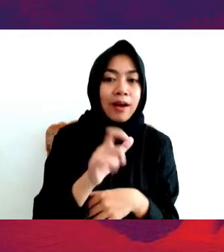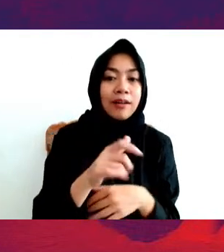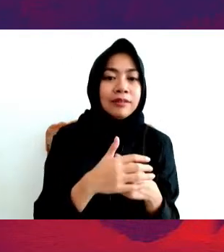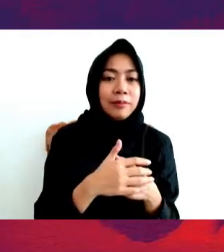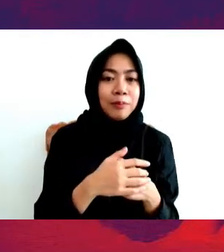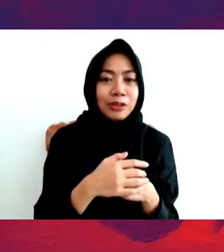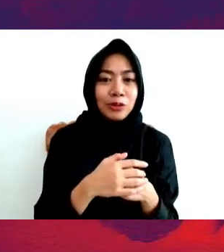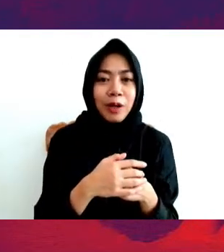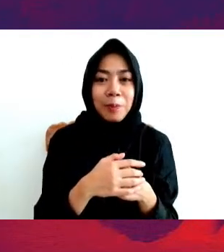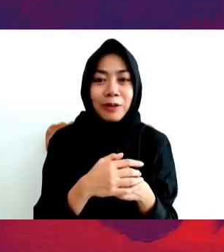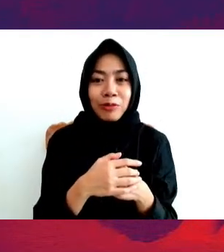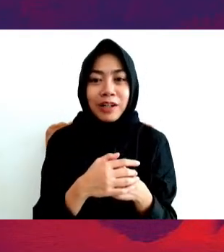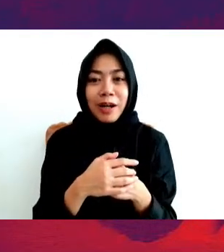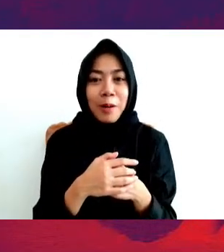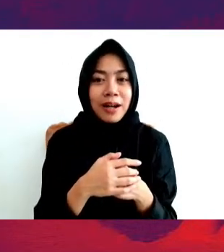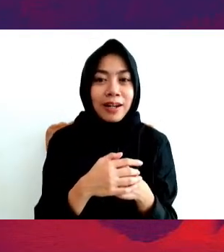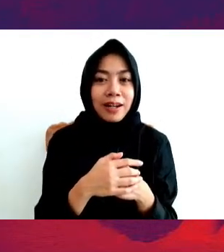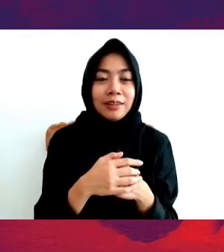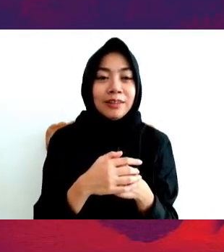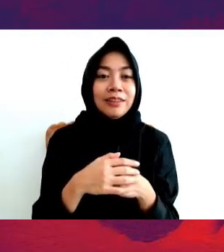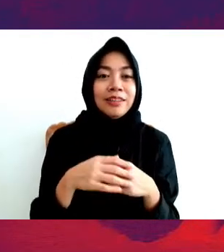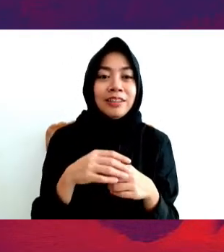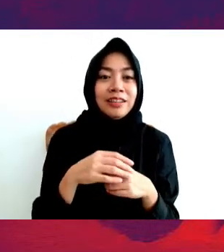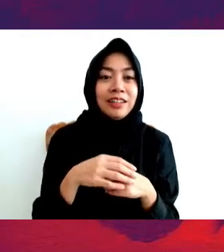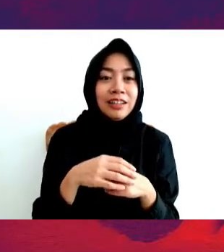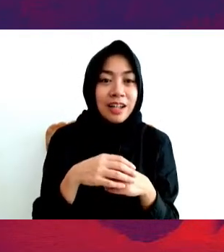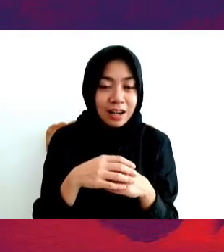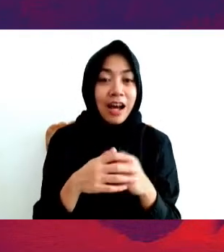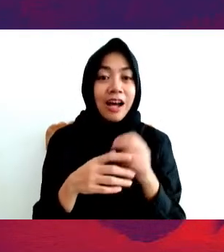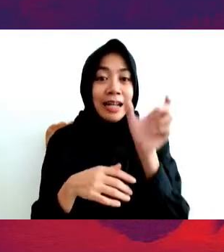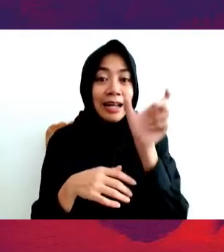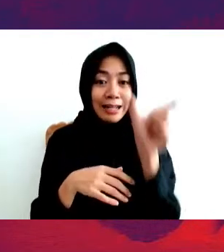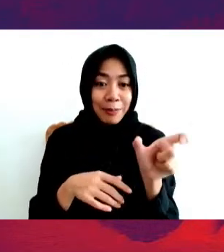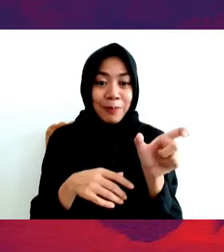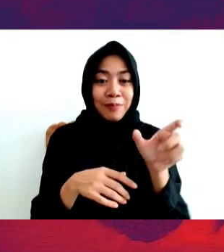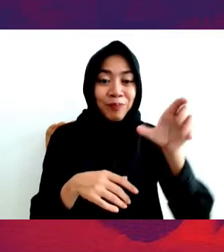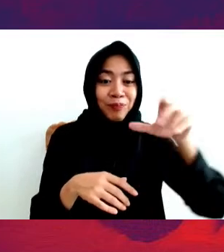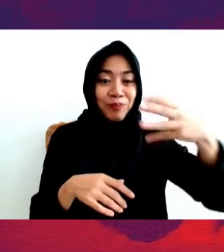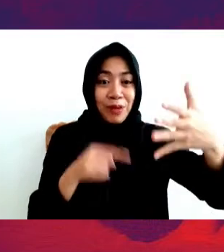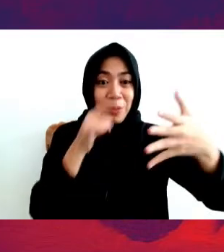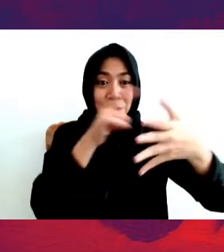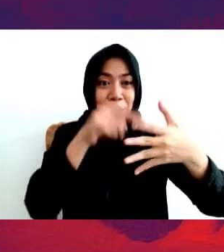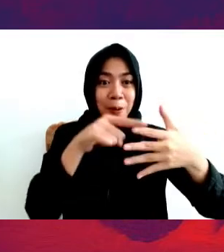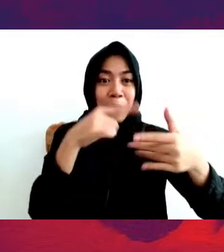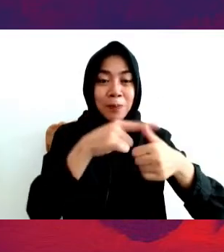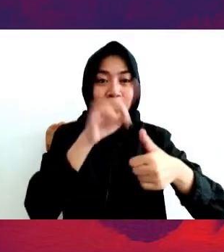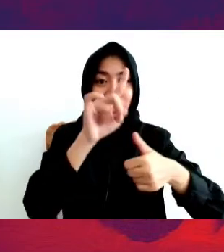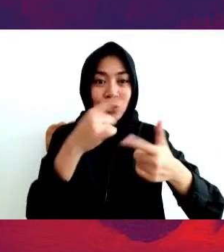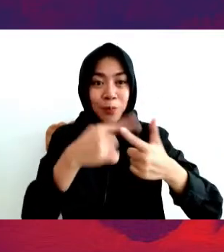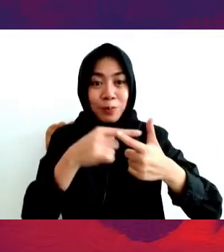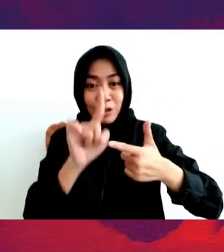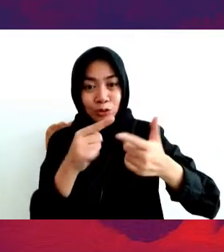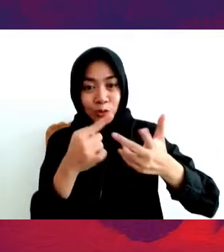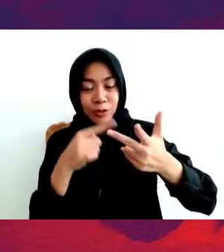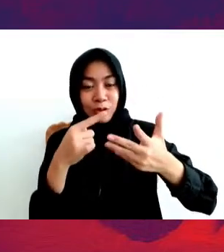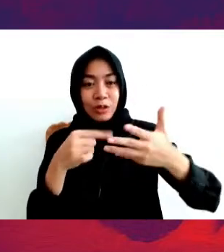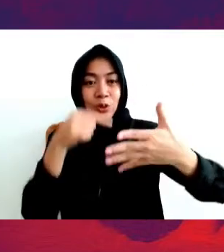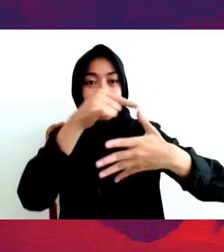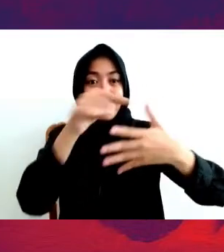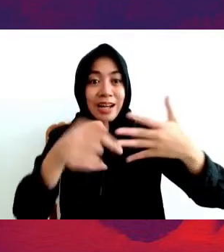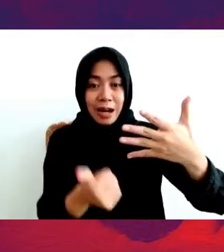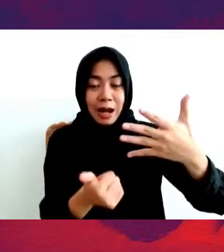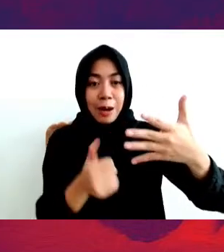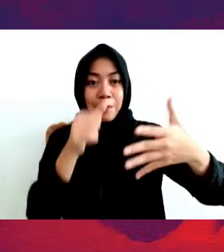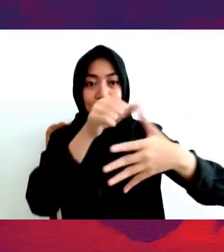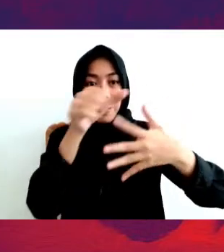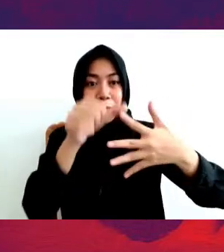plus 1/18 times 5 of the living standard indicators, you will find that in the second step, Yawala's